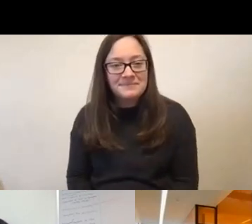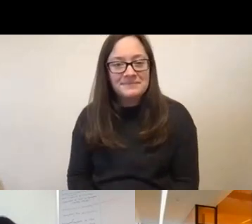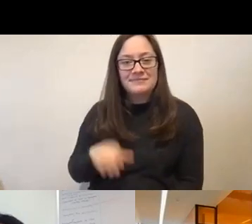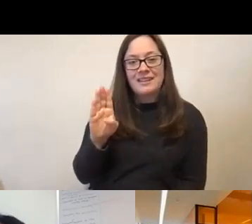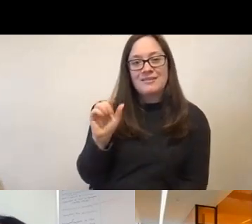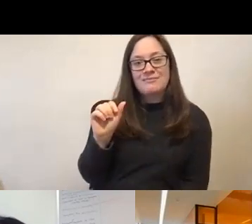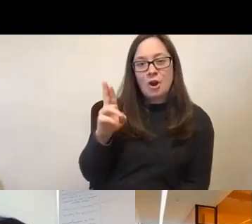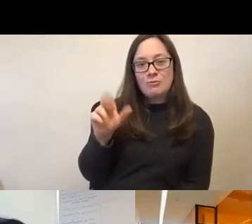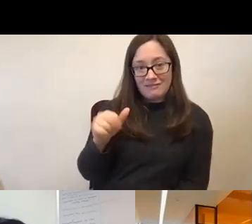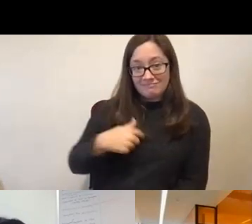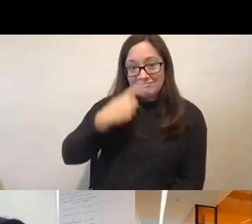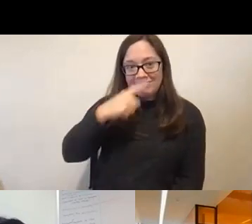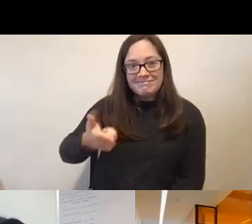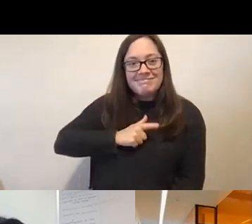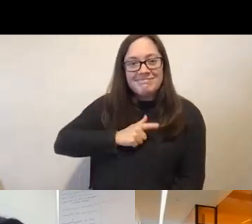I can go first.